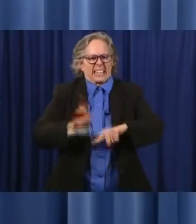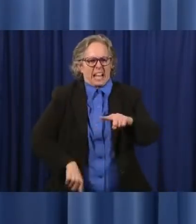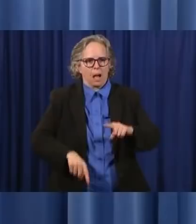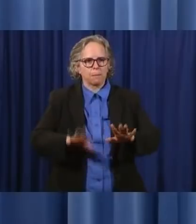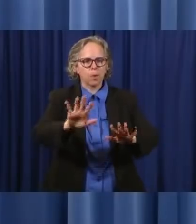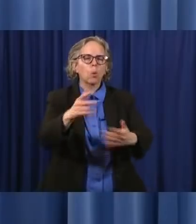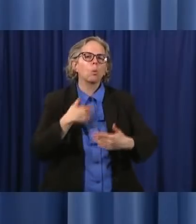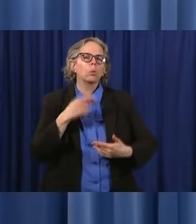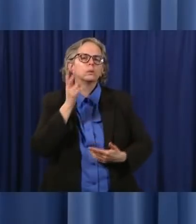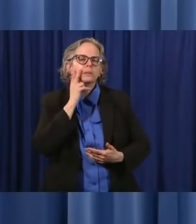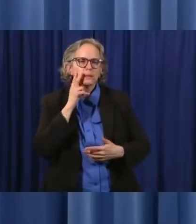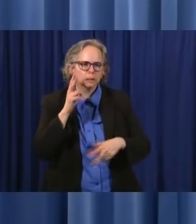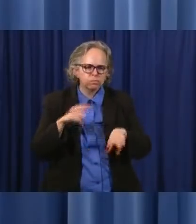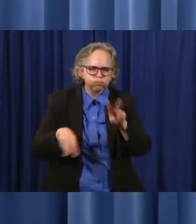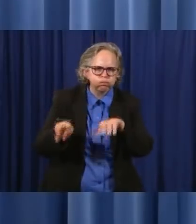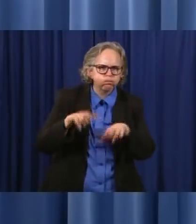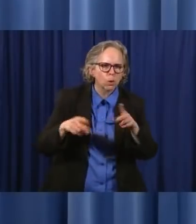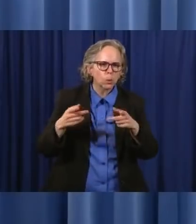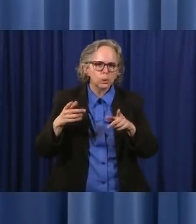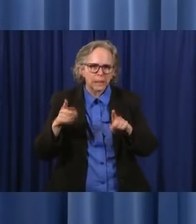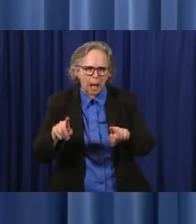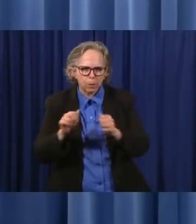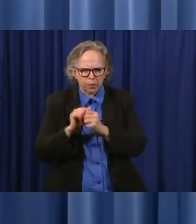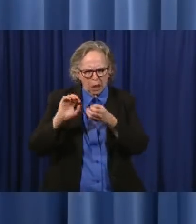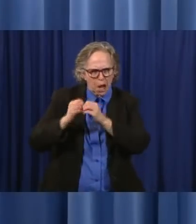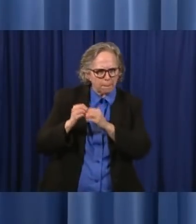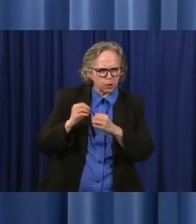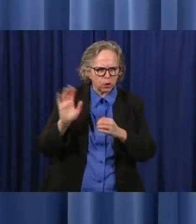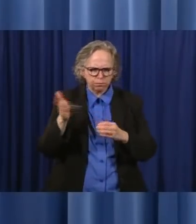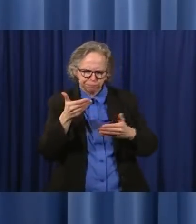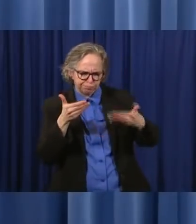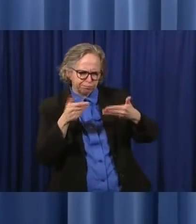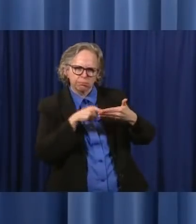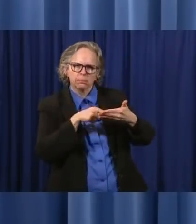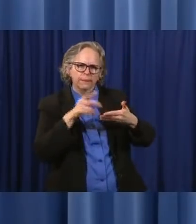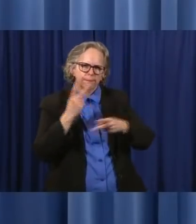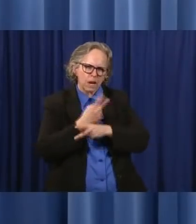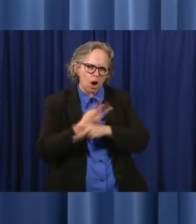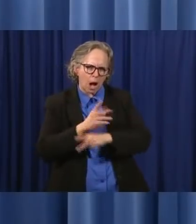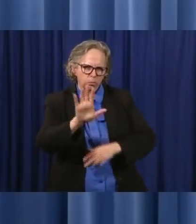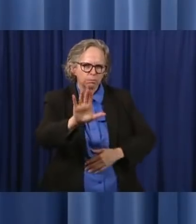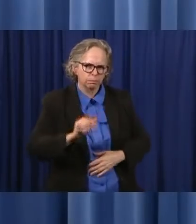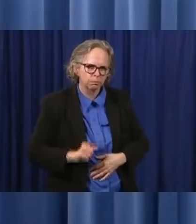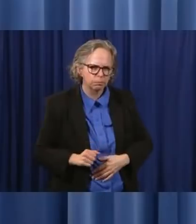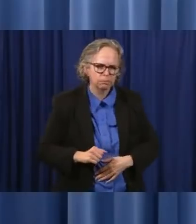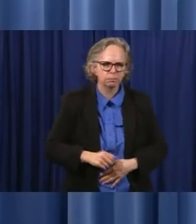see where we are as we move forward. As I said, this is